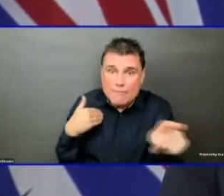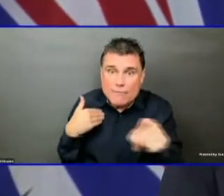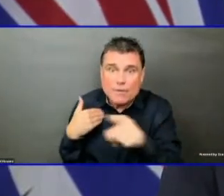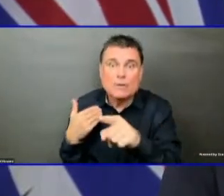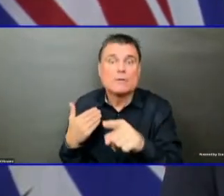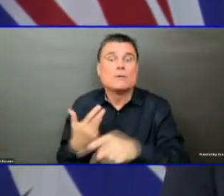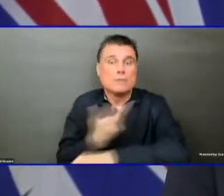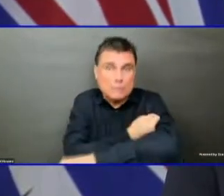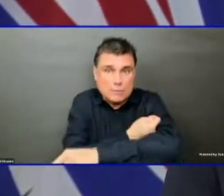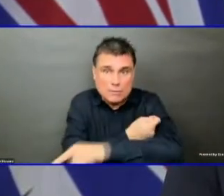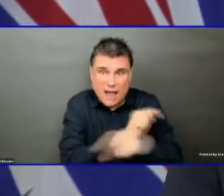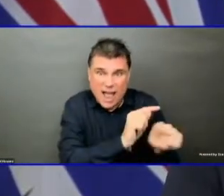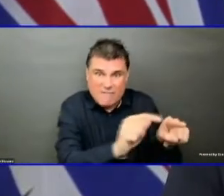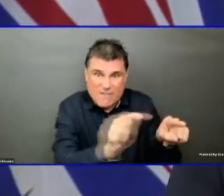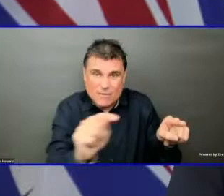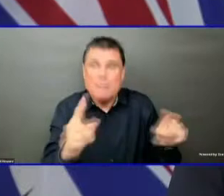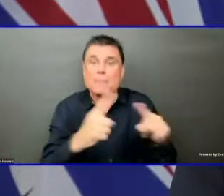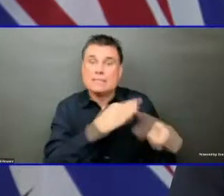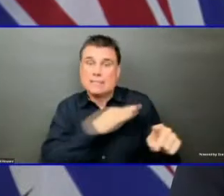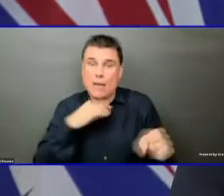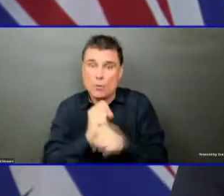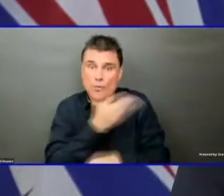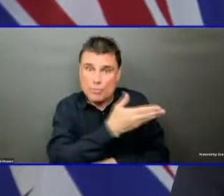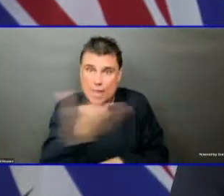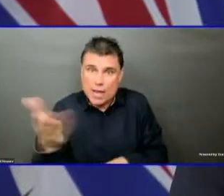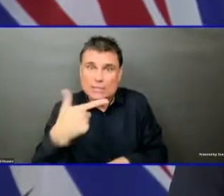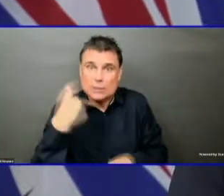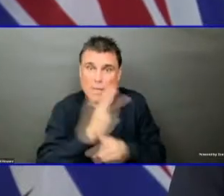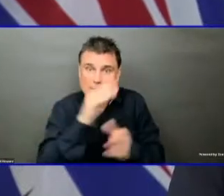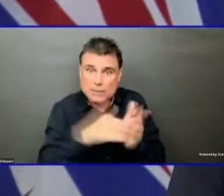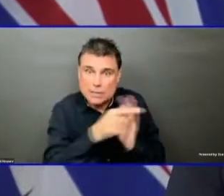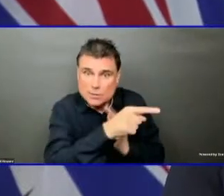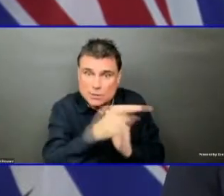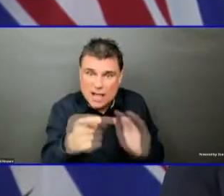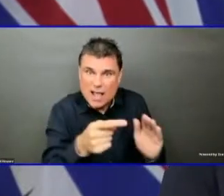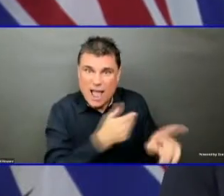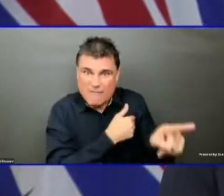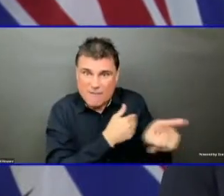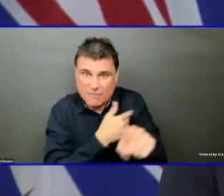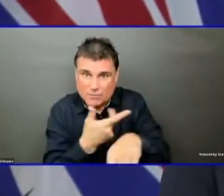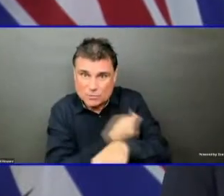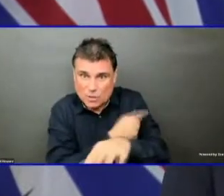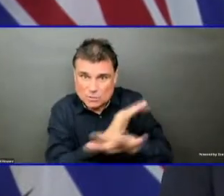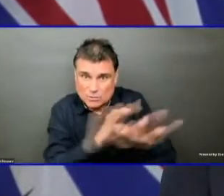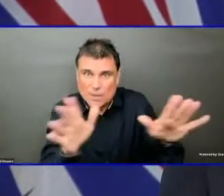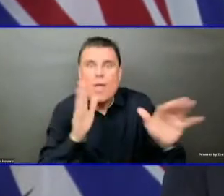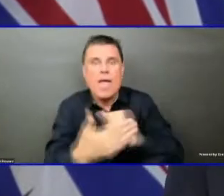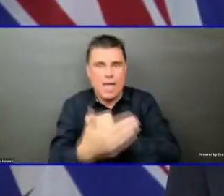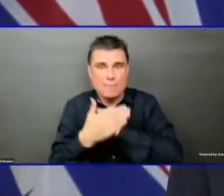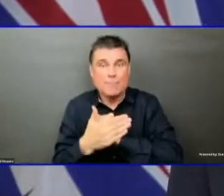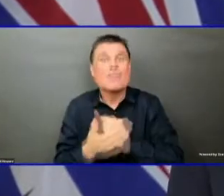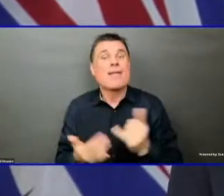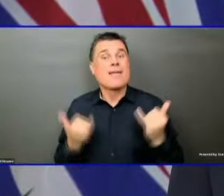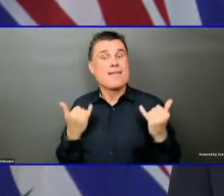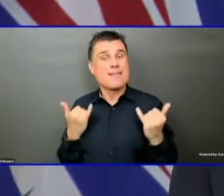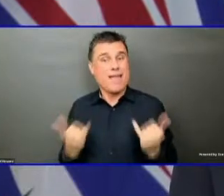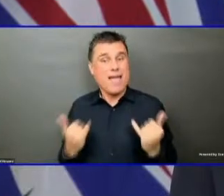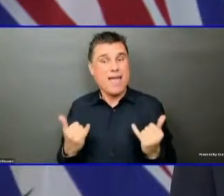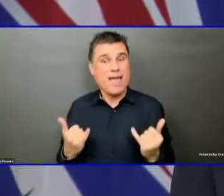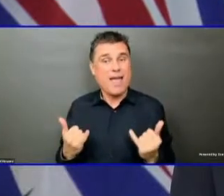this time different is that COVID-19 is fighting back even harder. Its new variants have potential to make us